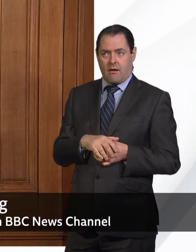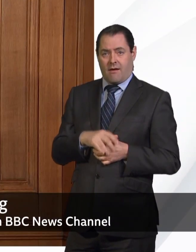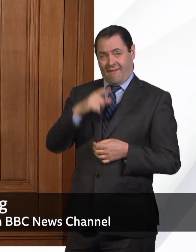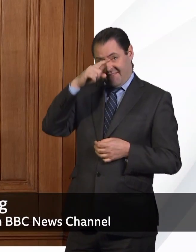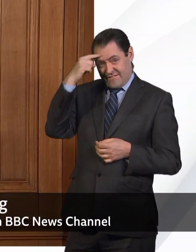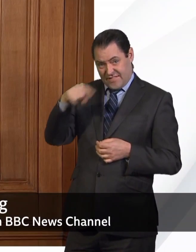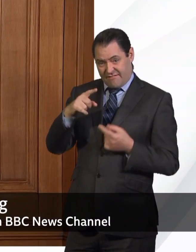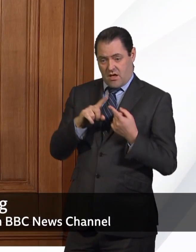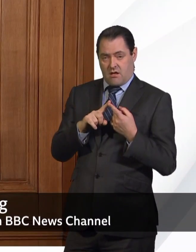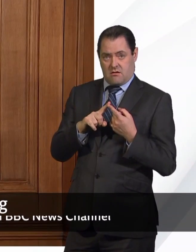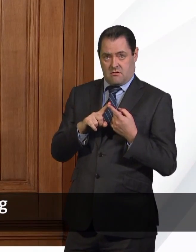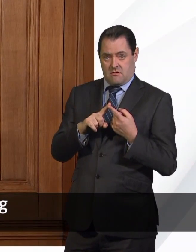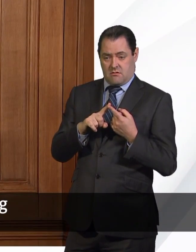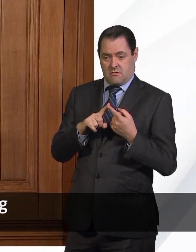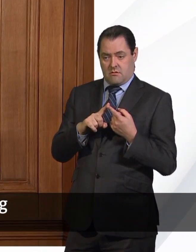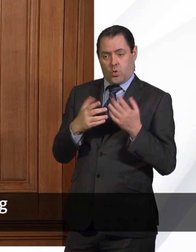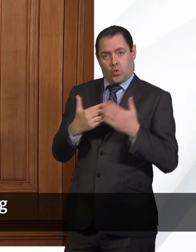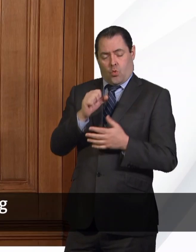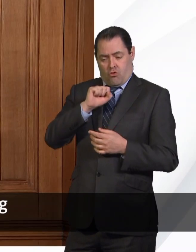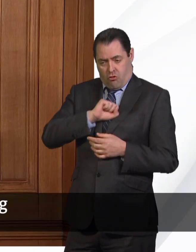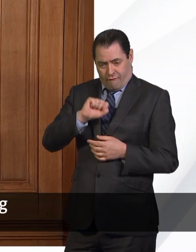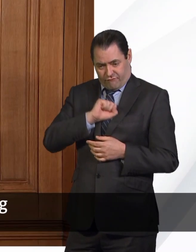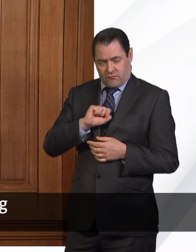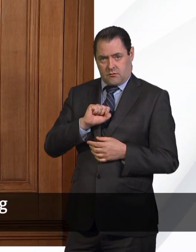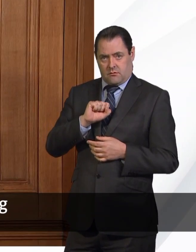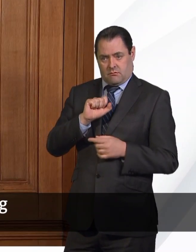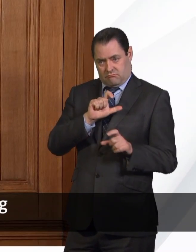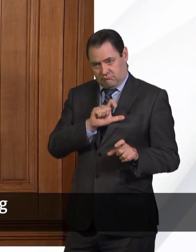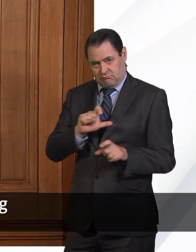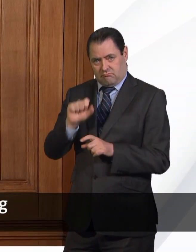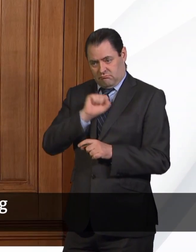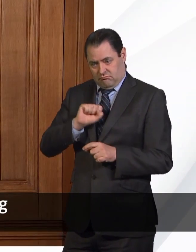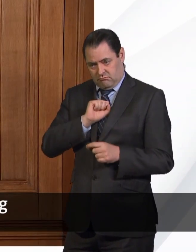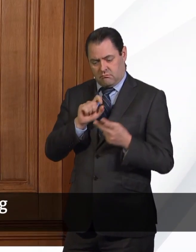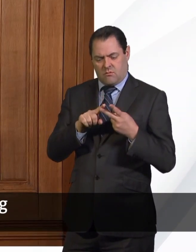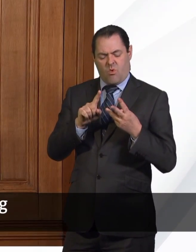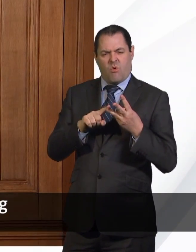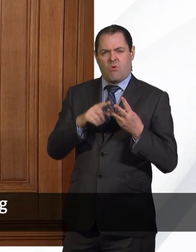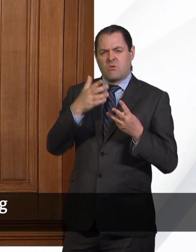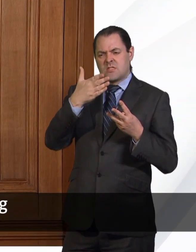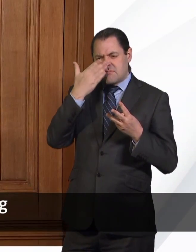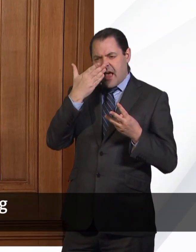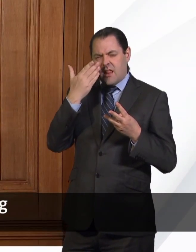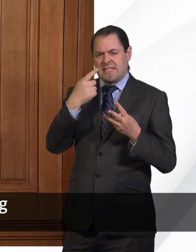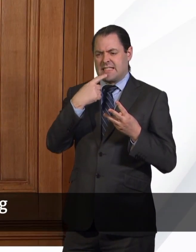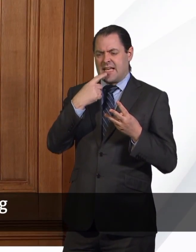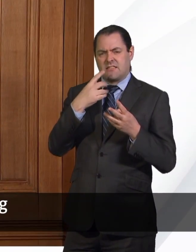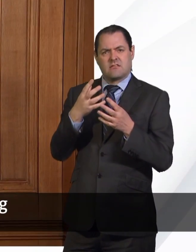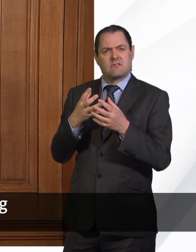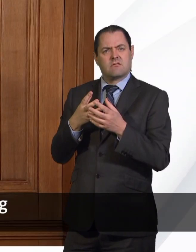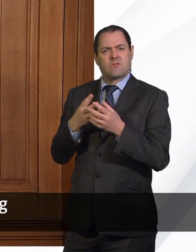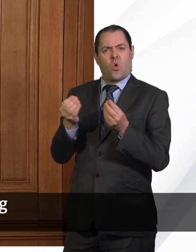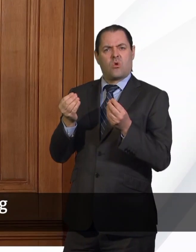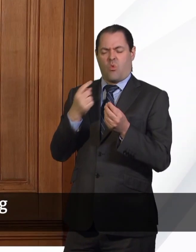fever, the new cough, and the loss or change of smell or taste, those ones that